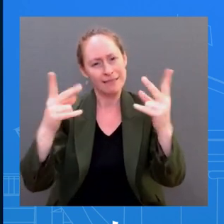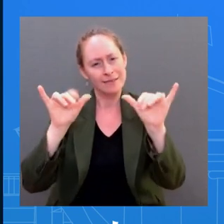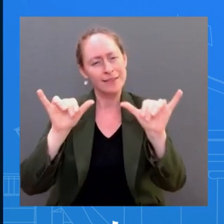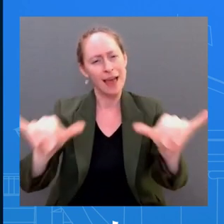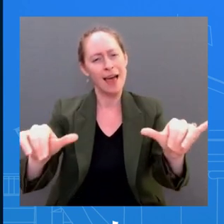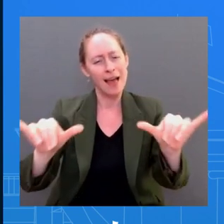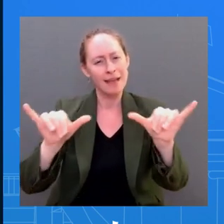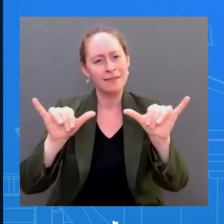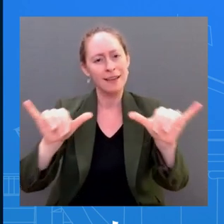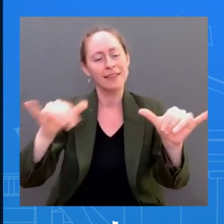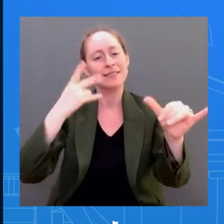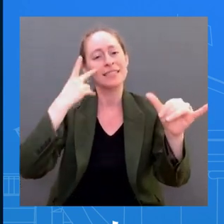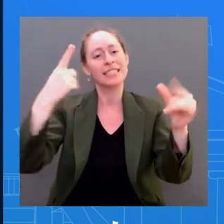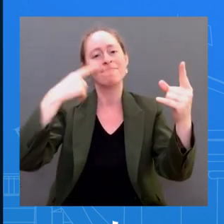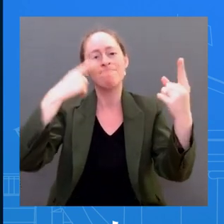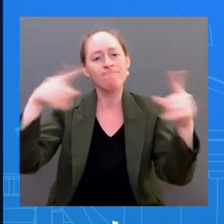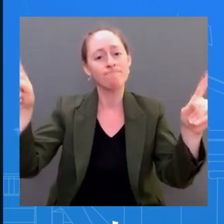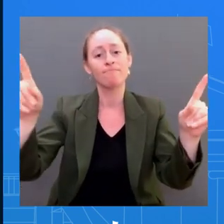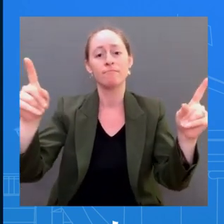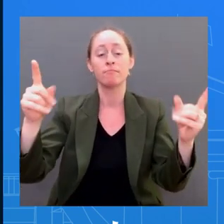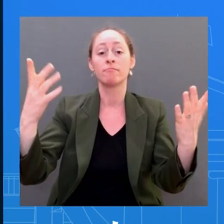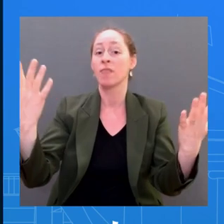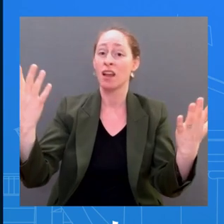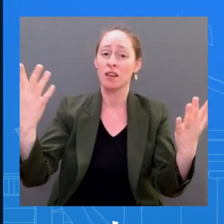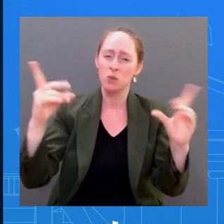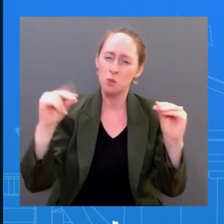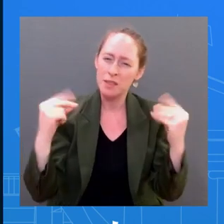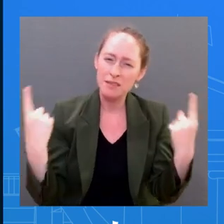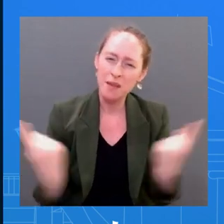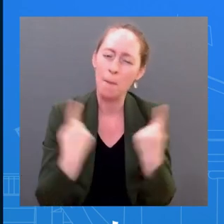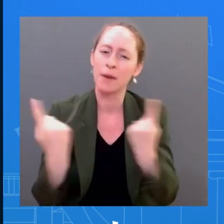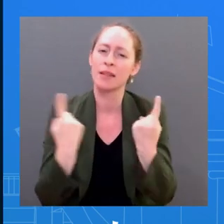their loss of life matter.